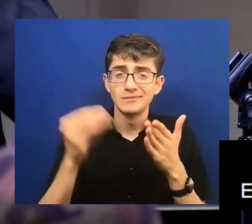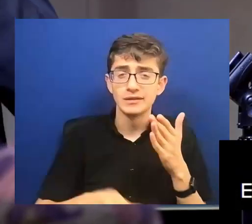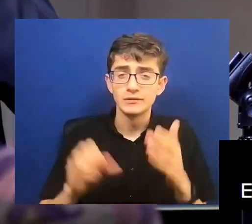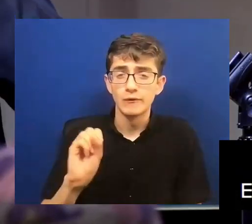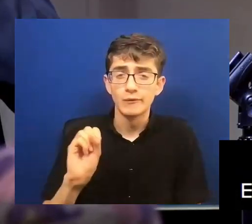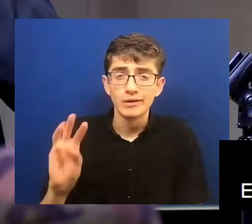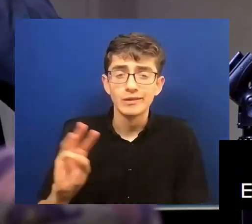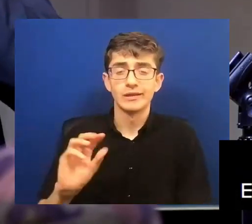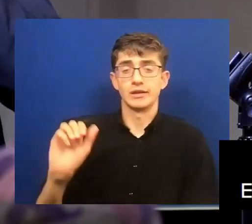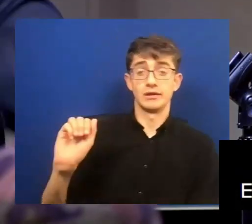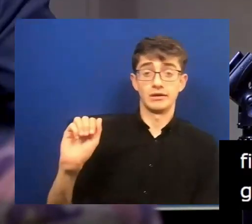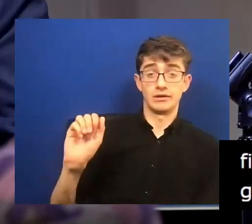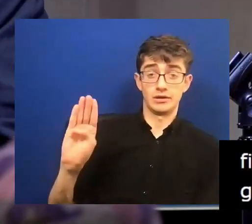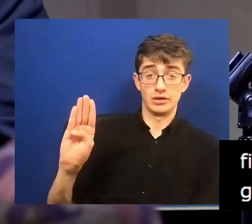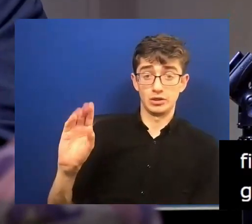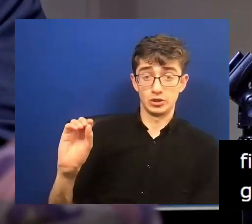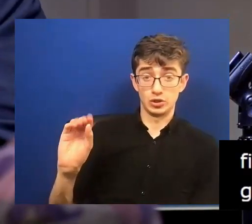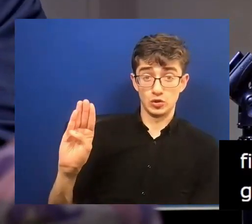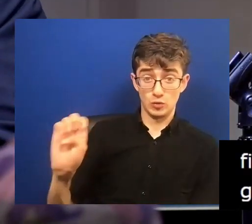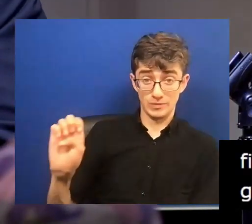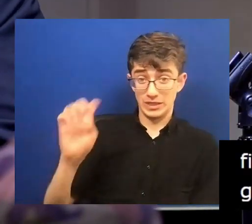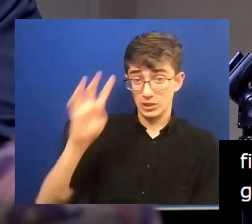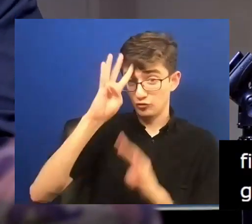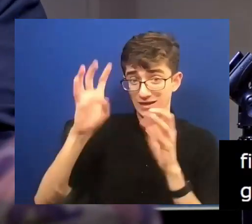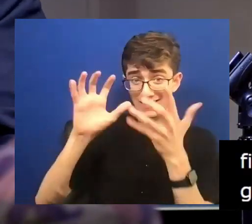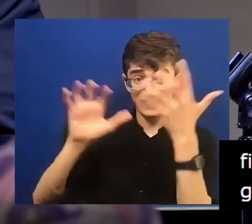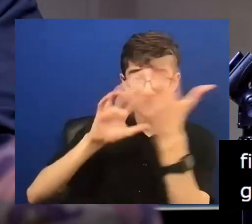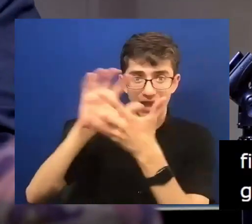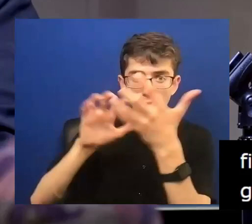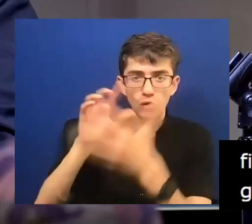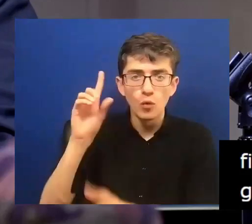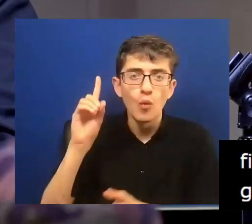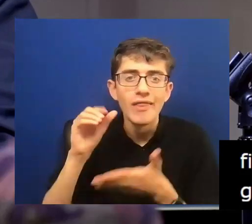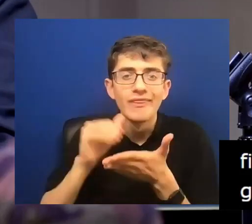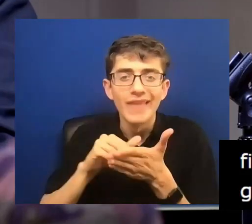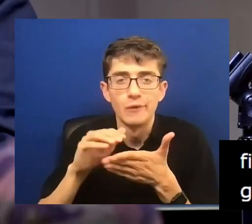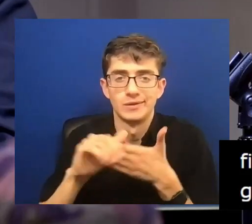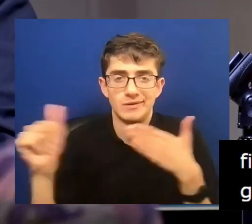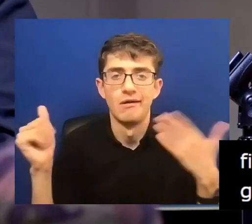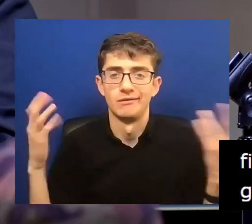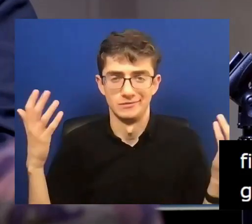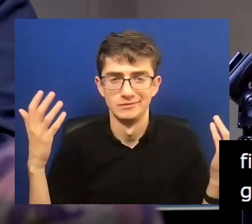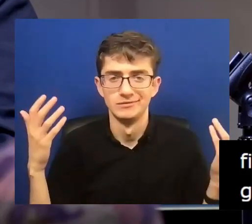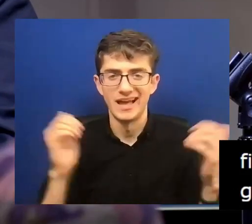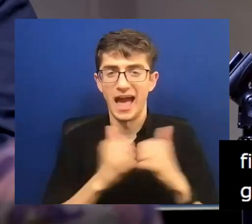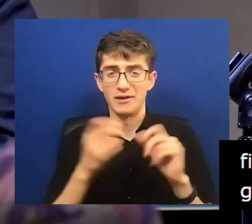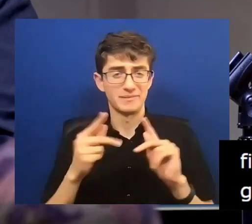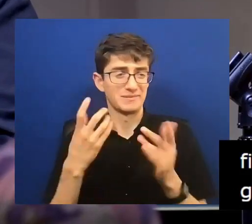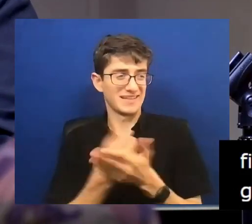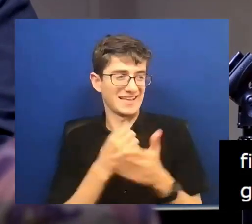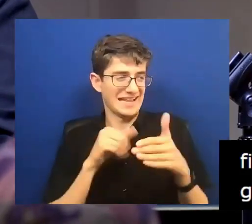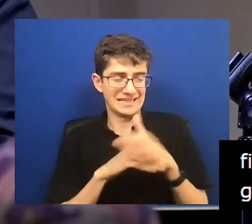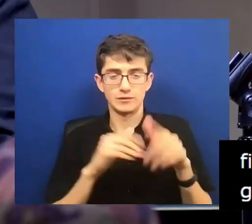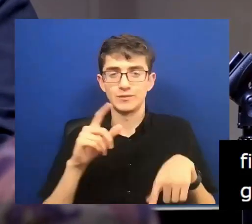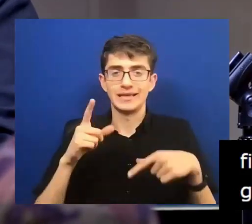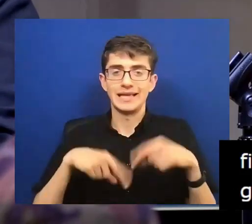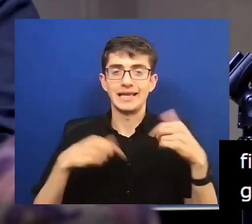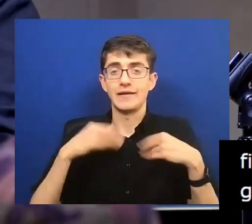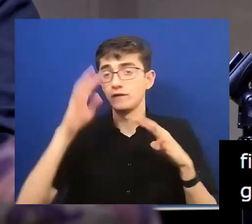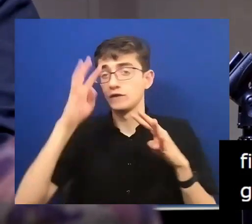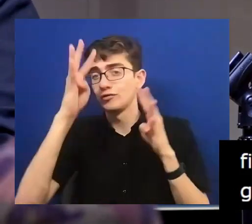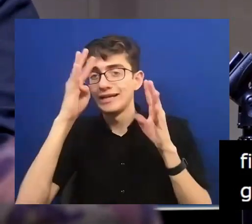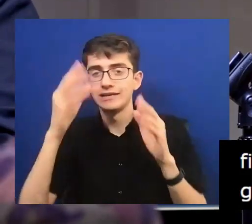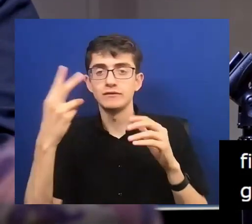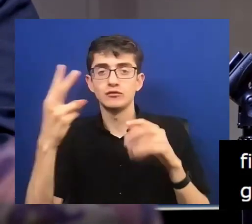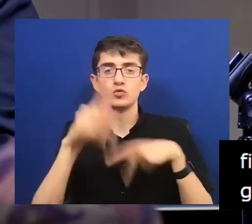right? How do we make sure people have access to that so that there aren't two tiers of creatives out there, especially in New York where you can